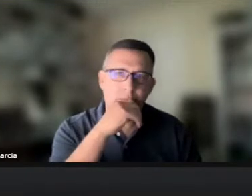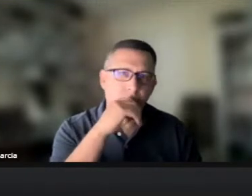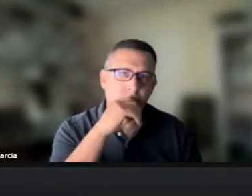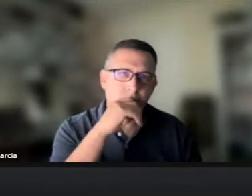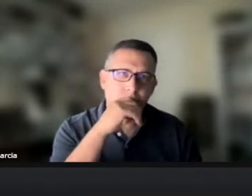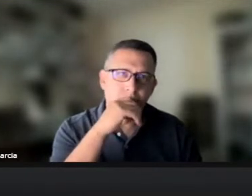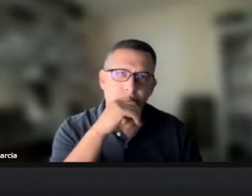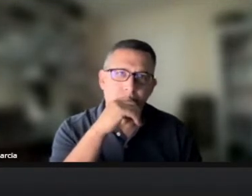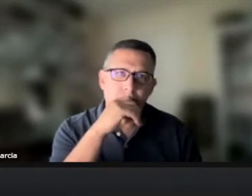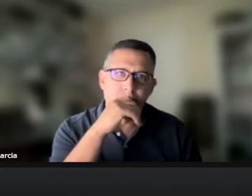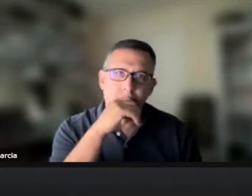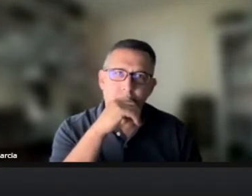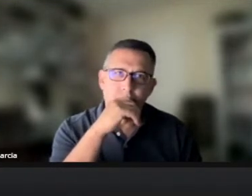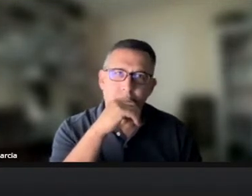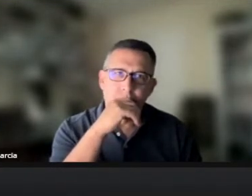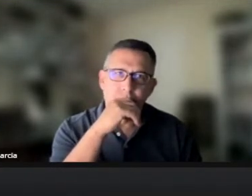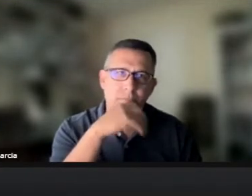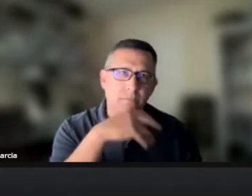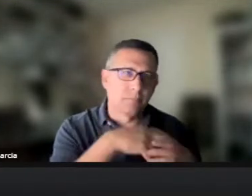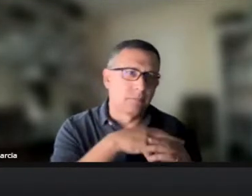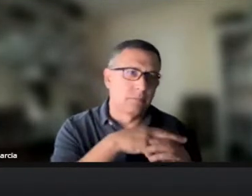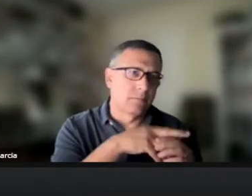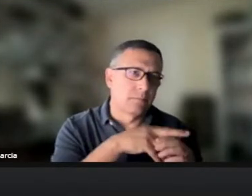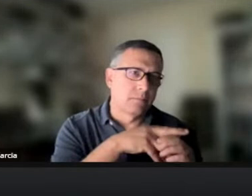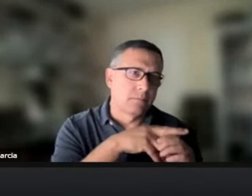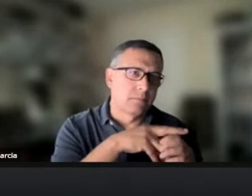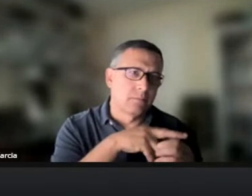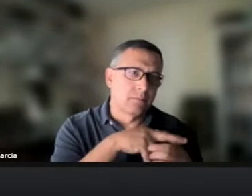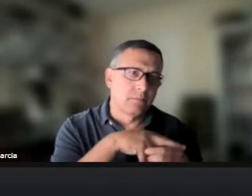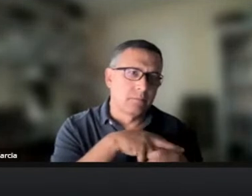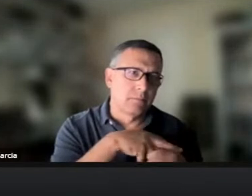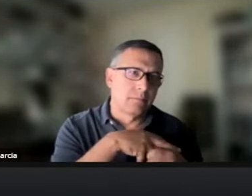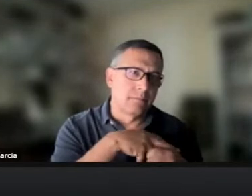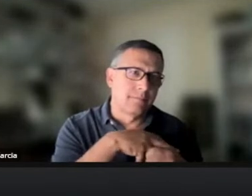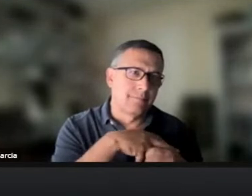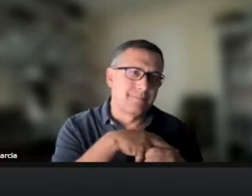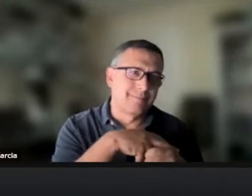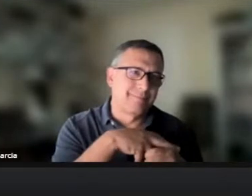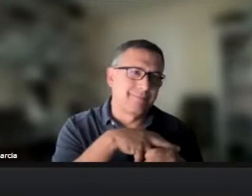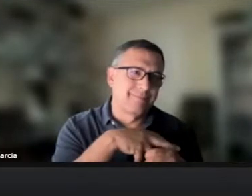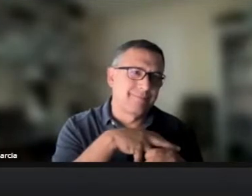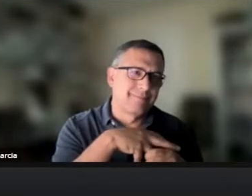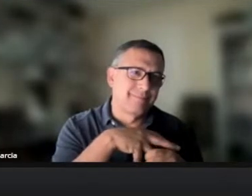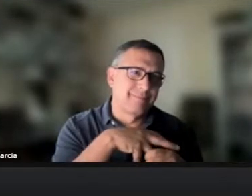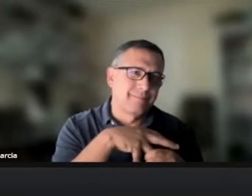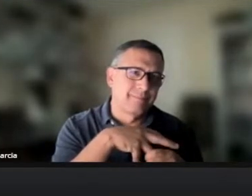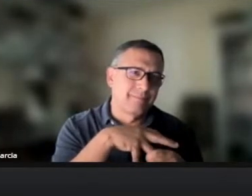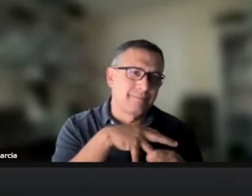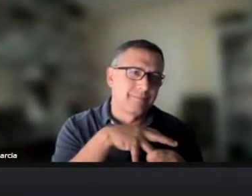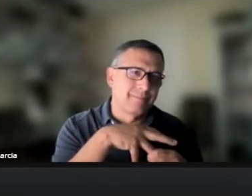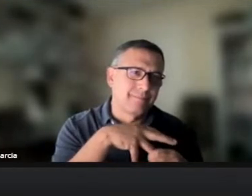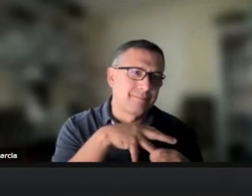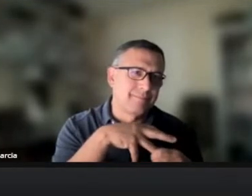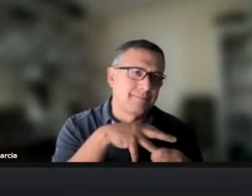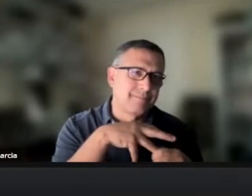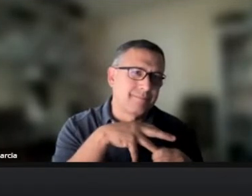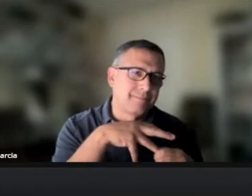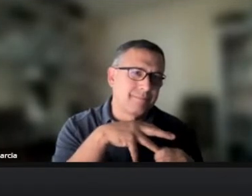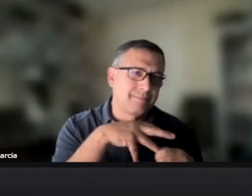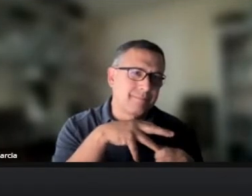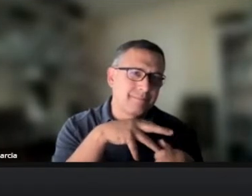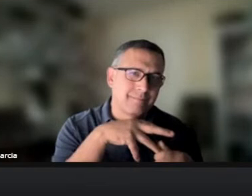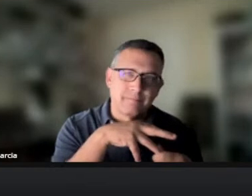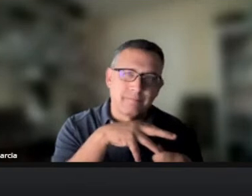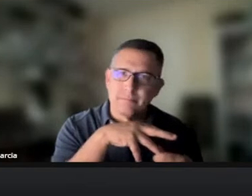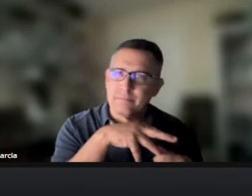this. Jen, please share with us. Oh, I was going to defer to Trustee Haynes because I think Trustee Haynes beat me first. No, go